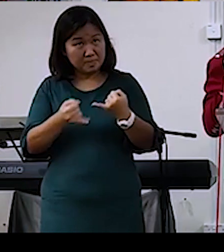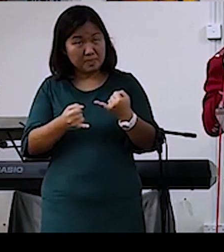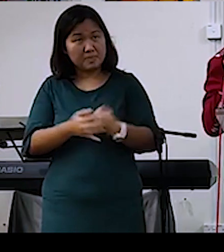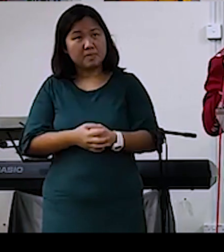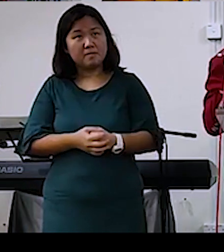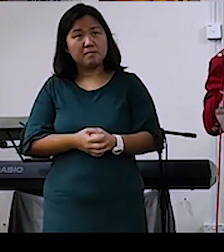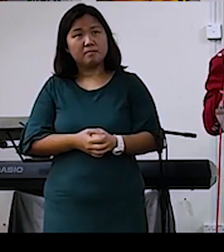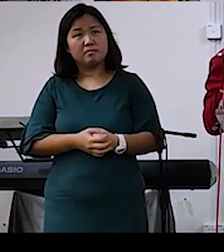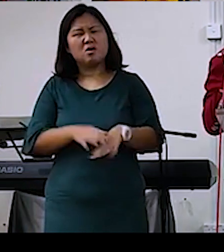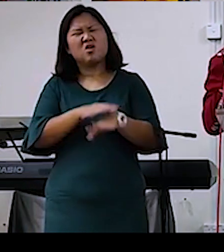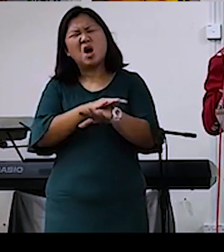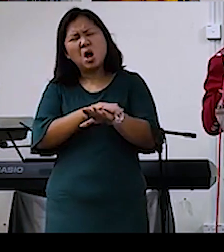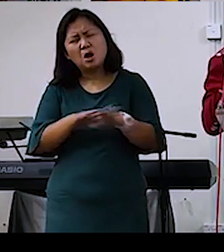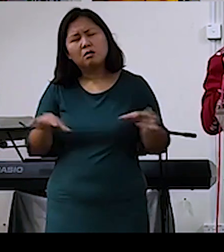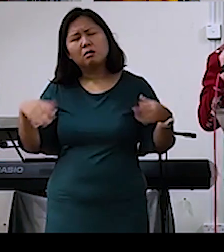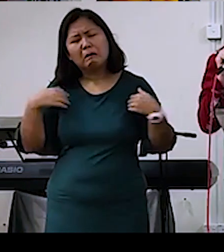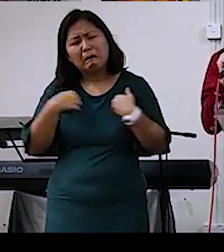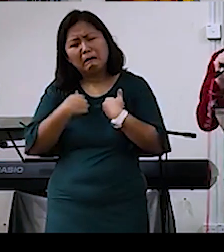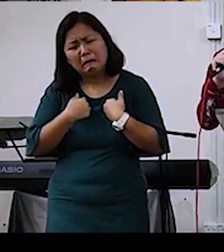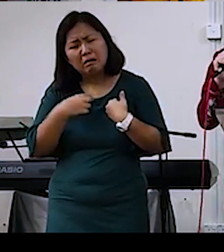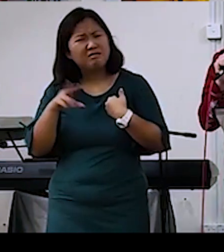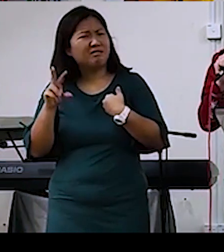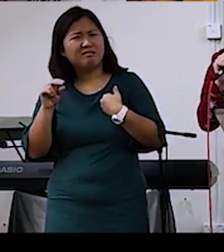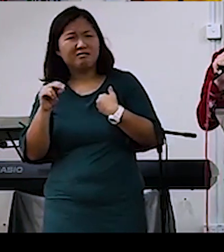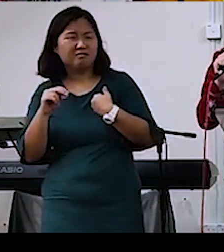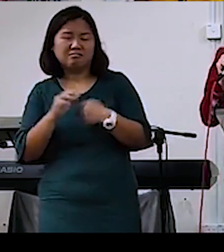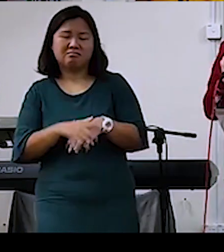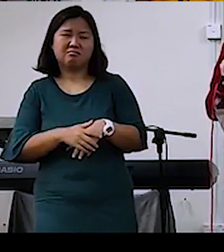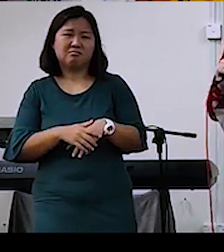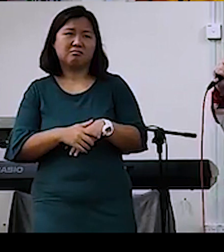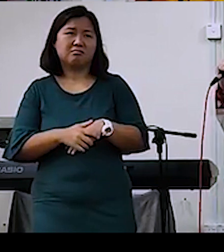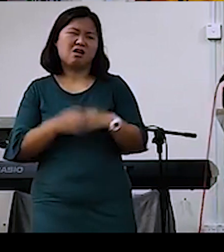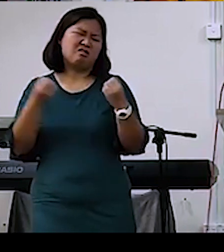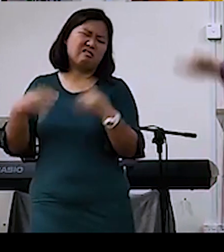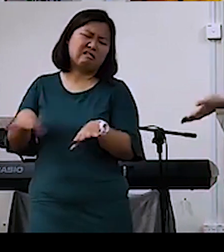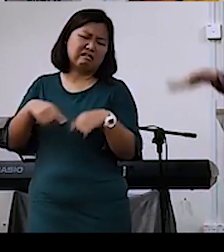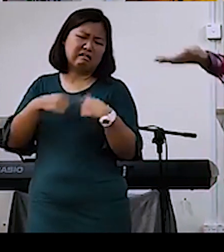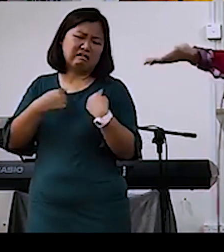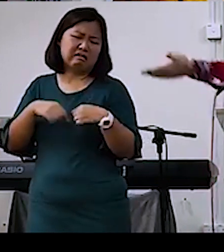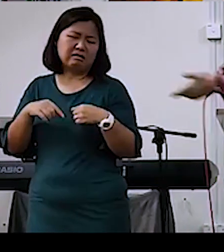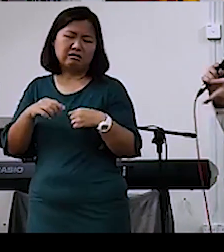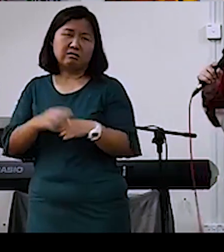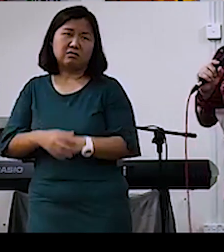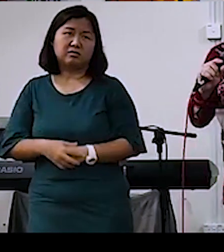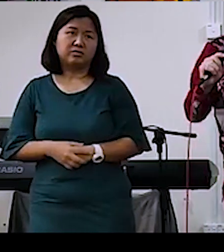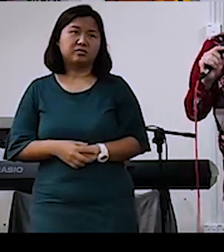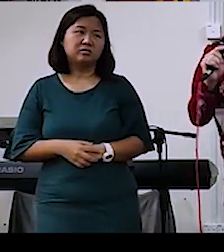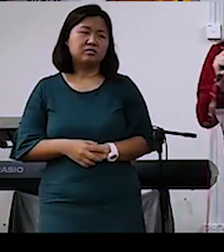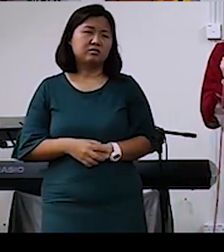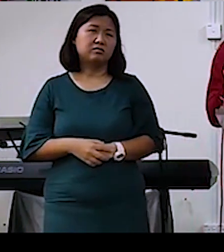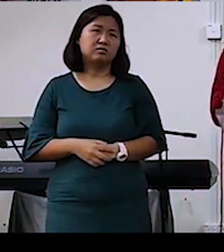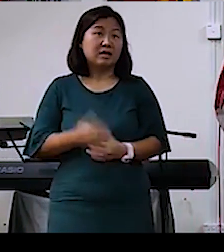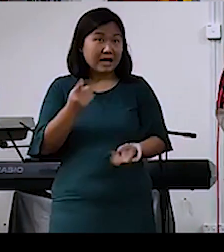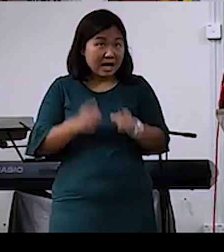And the last phrase, do not lose heart. When you serve God in ministry, whether as an author or an interpreter or a transporter, whatever,